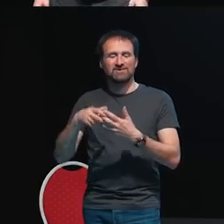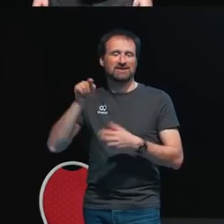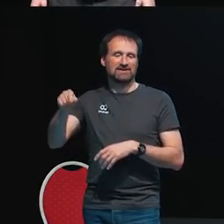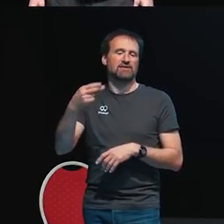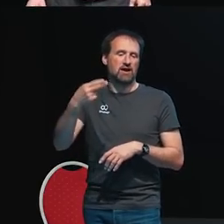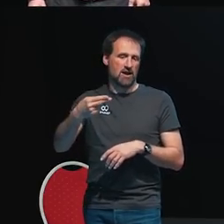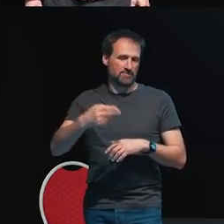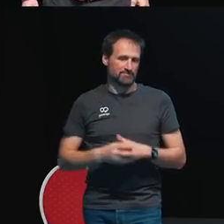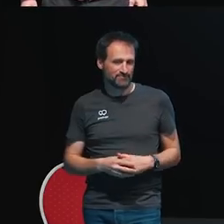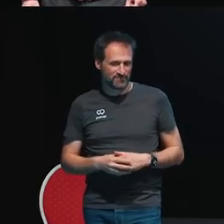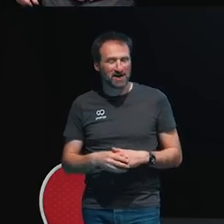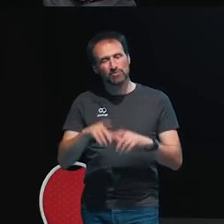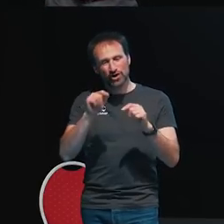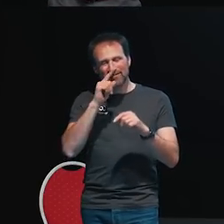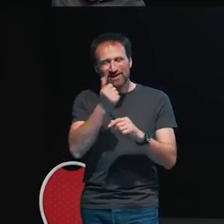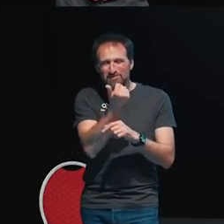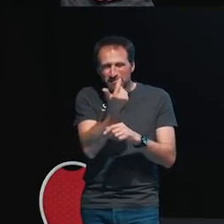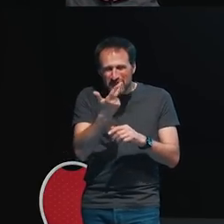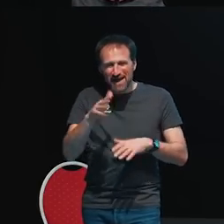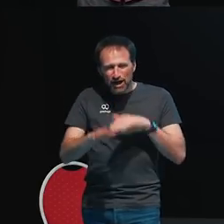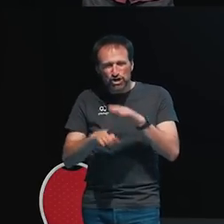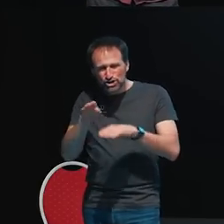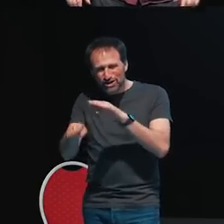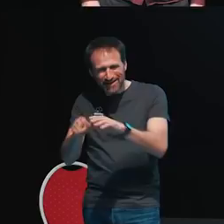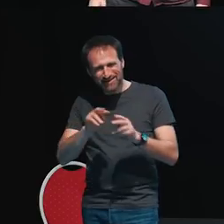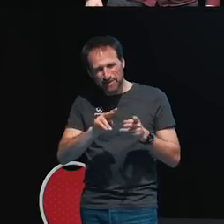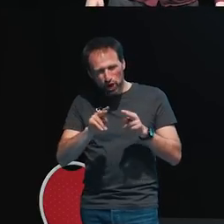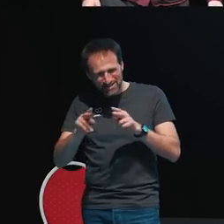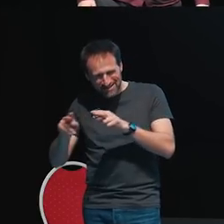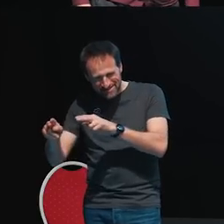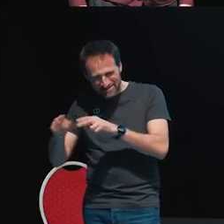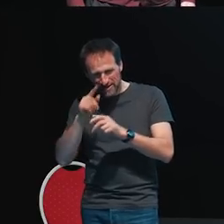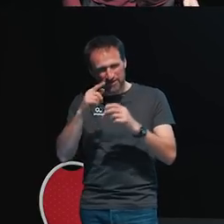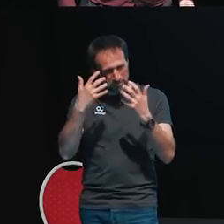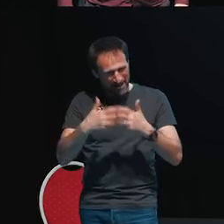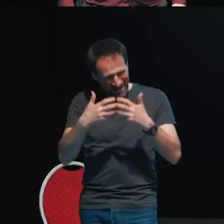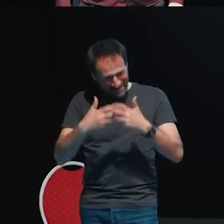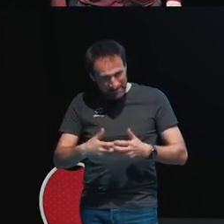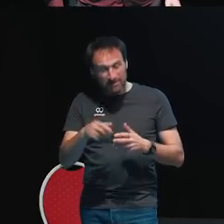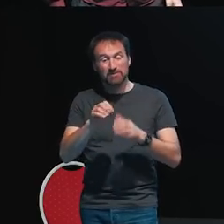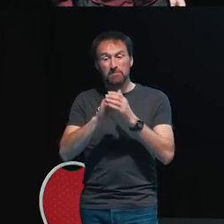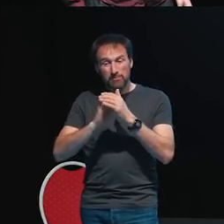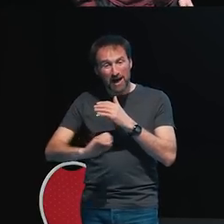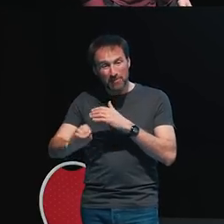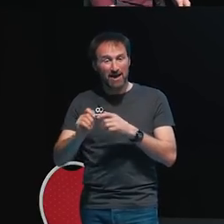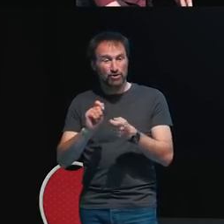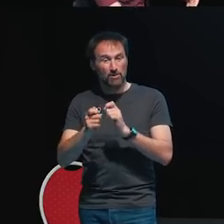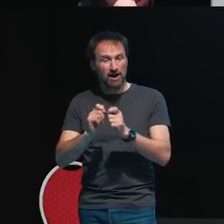a multiple-step process, when you compute something, the pipeline operator is really nice.